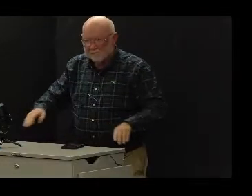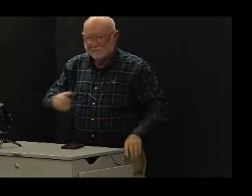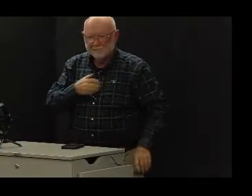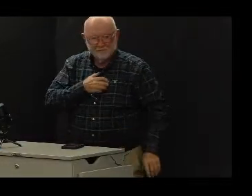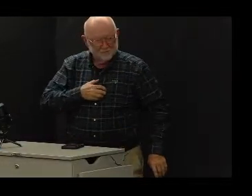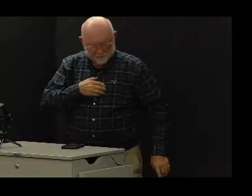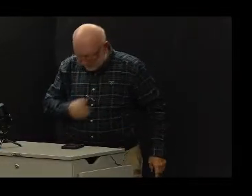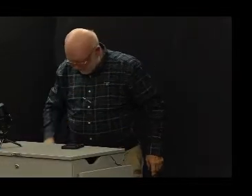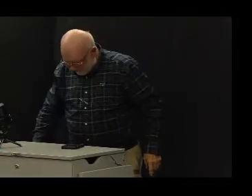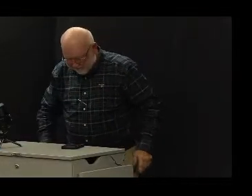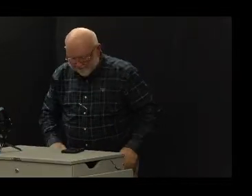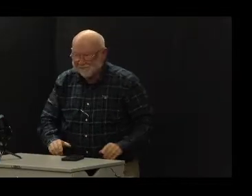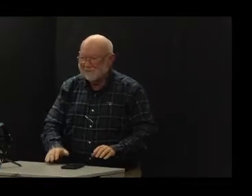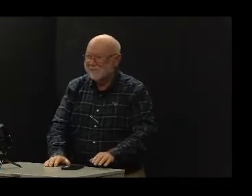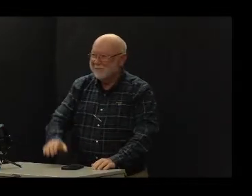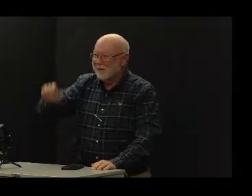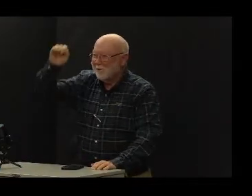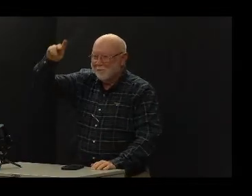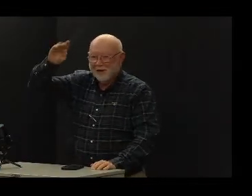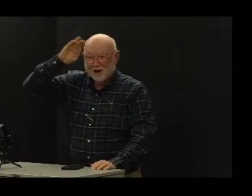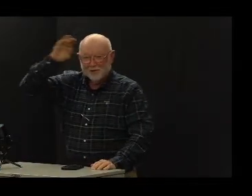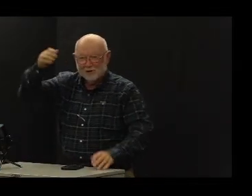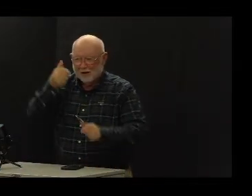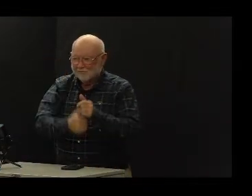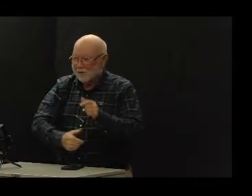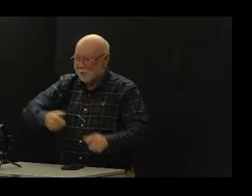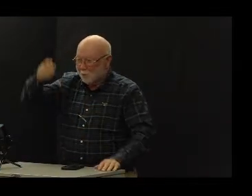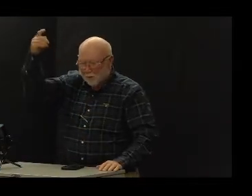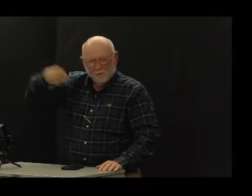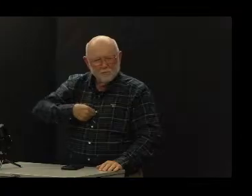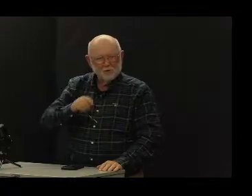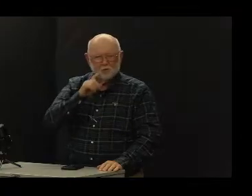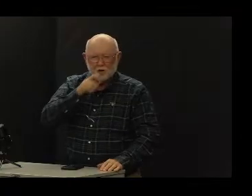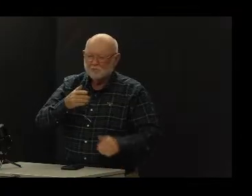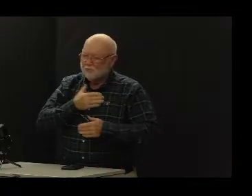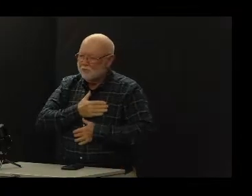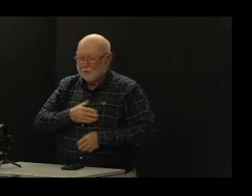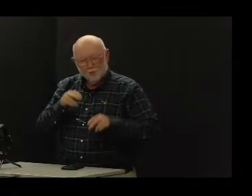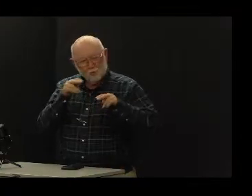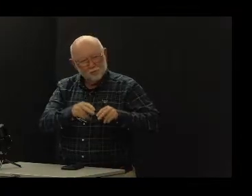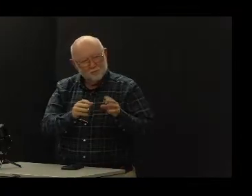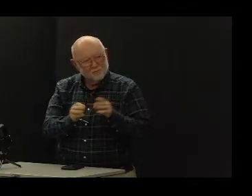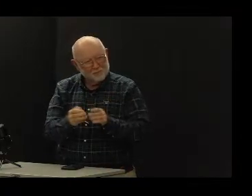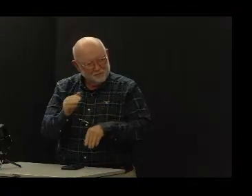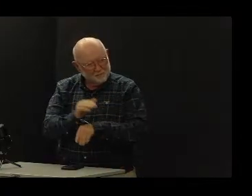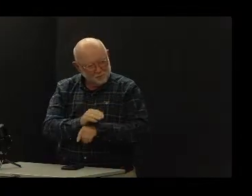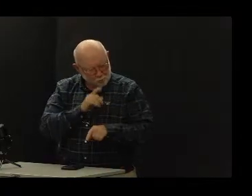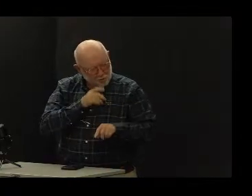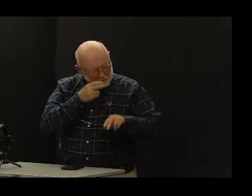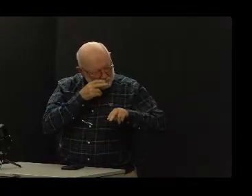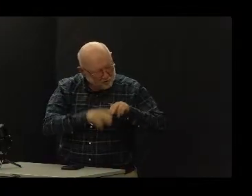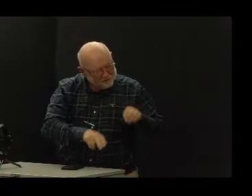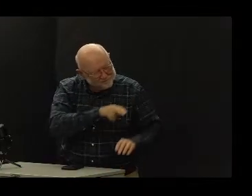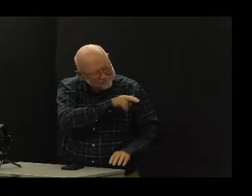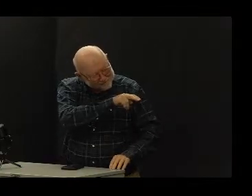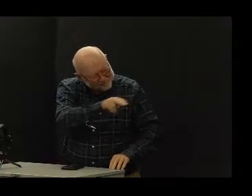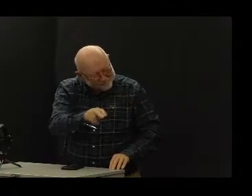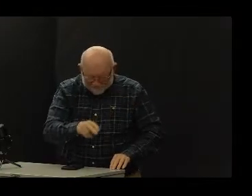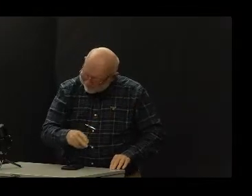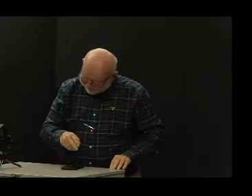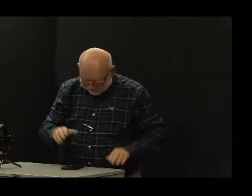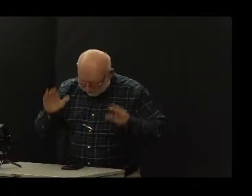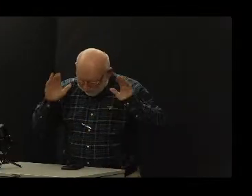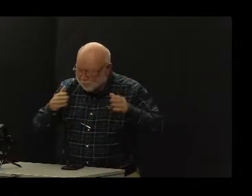I almost tripped on the floor right here. I thought this was a step that I had to cross over, but it wasn't. It was just tape. Anyway, I